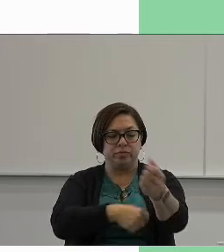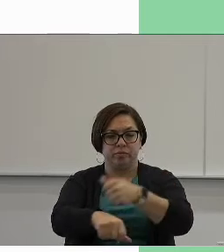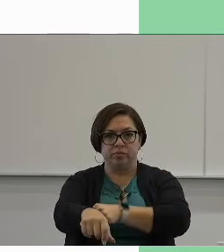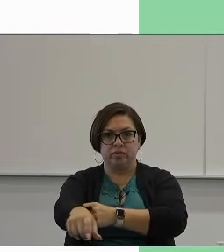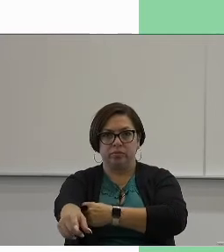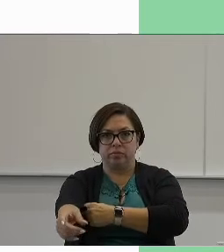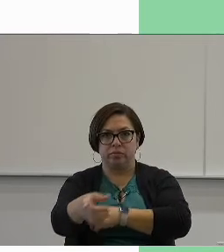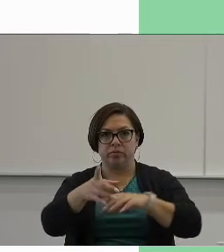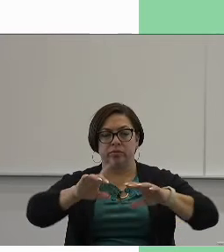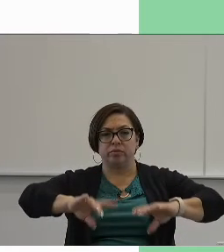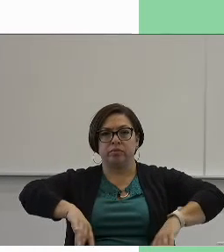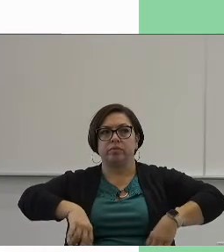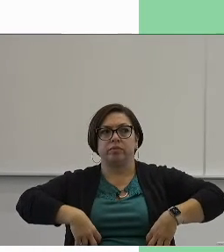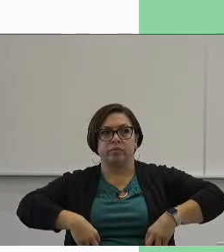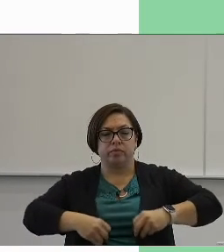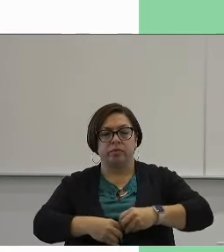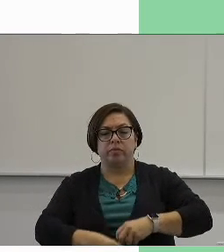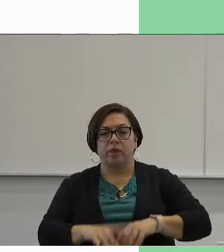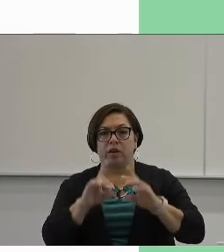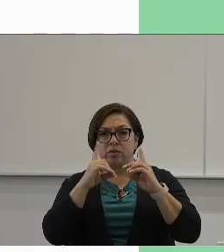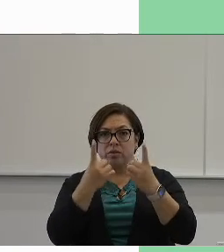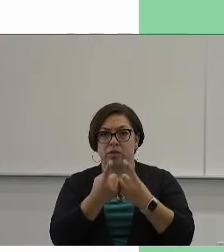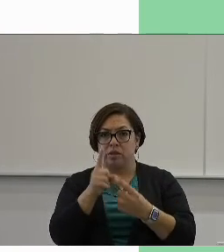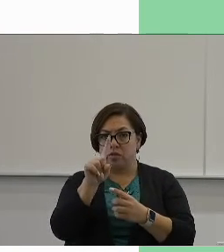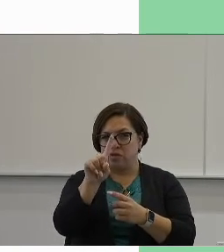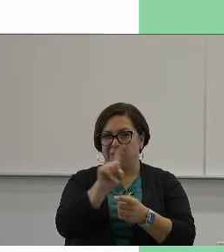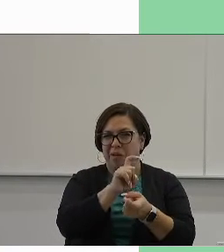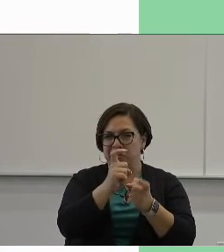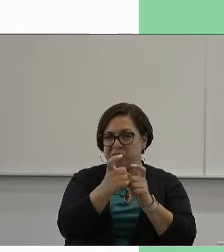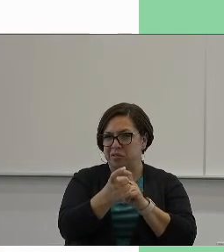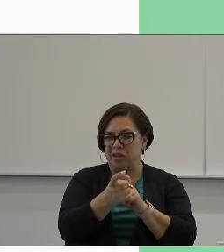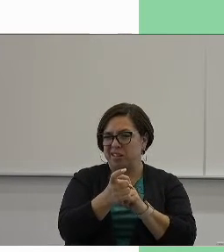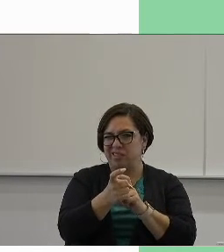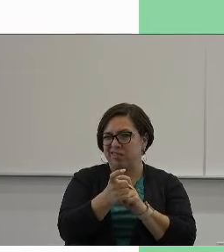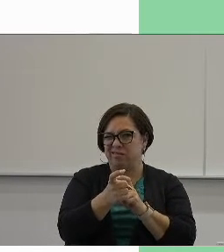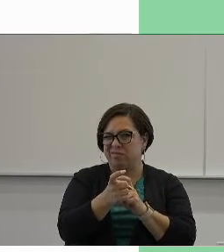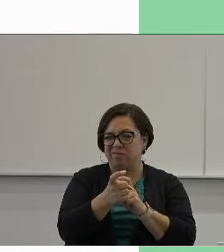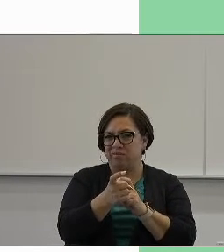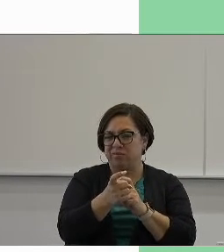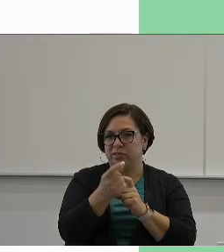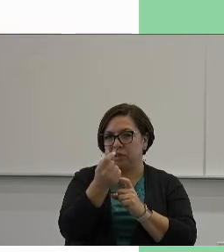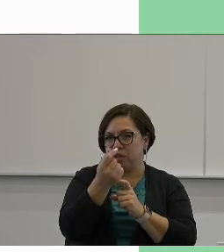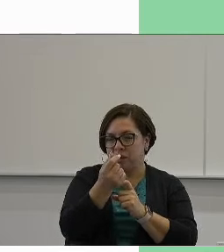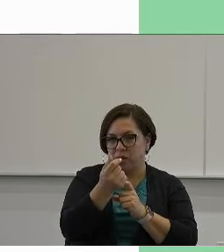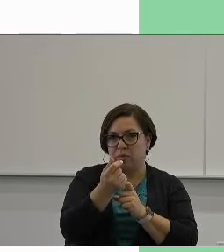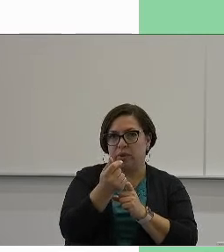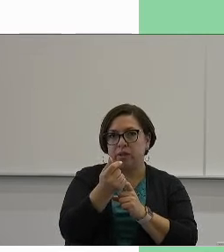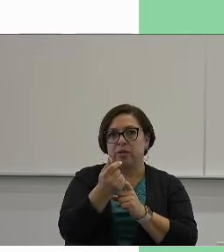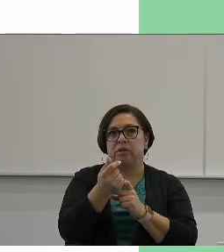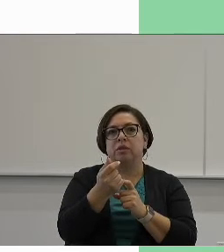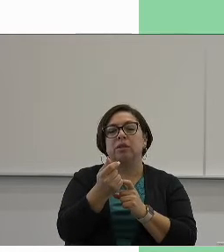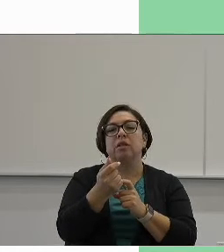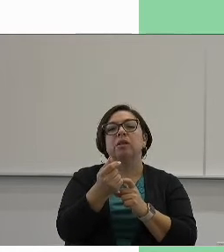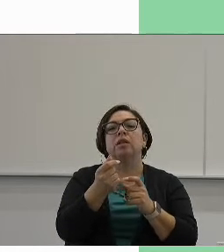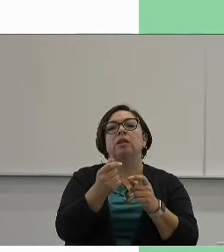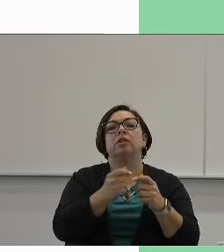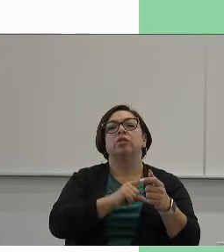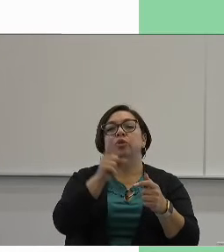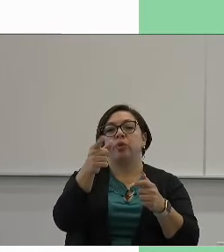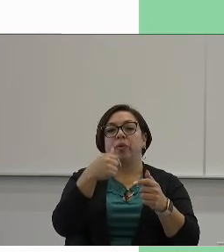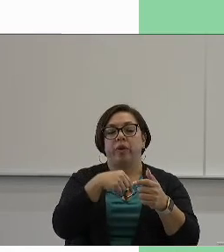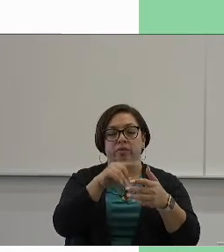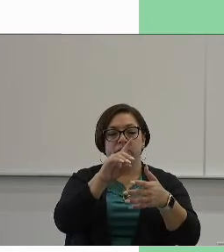District 1 doesn't change very much. It trades just a little bit of population with District 4 on the south